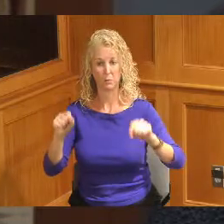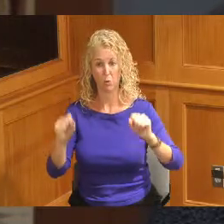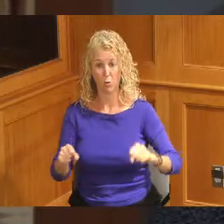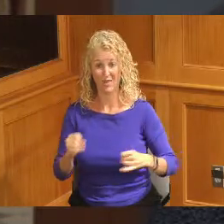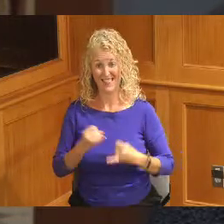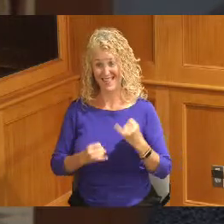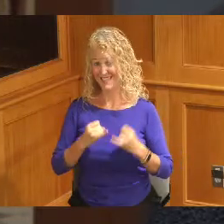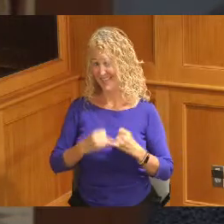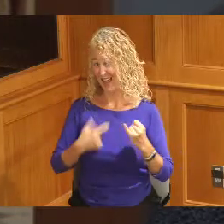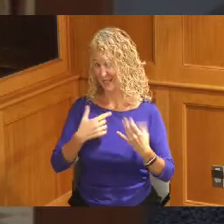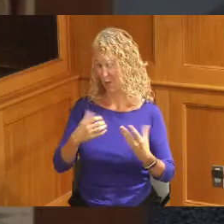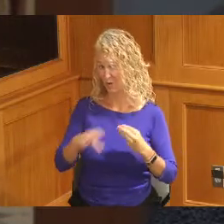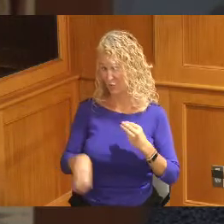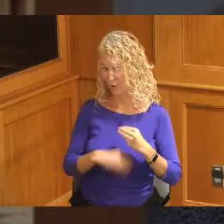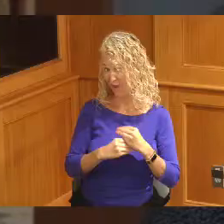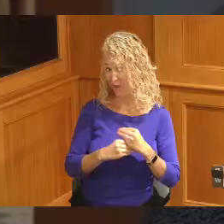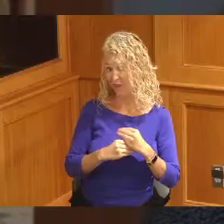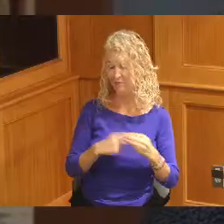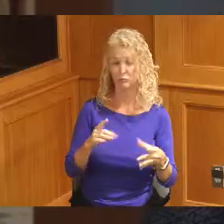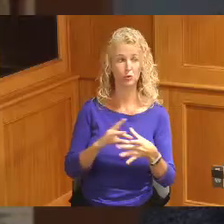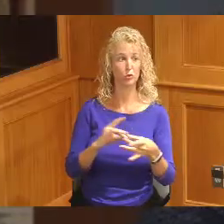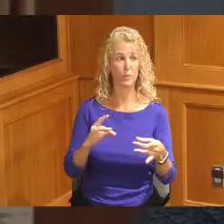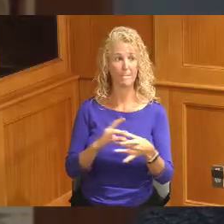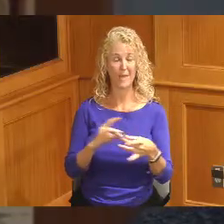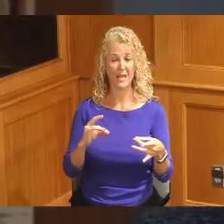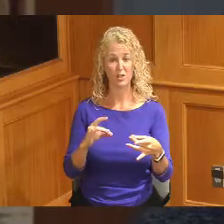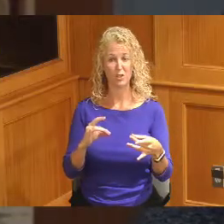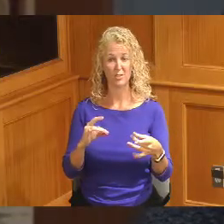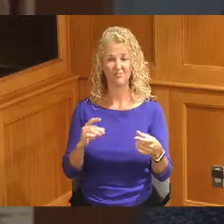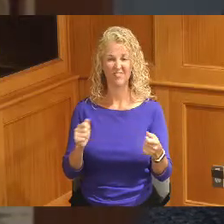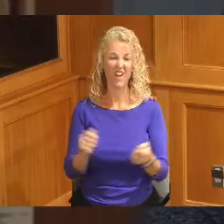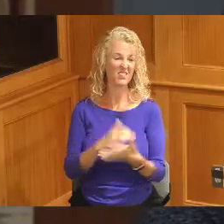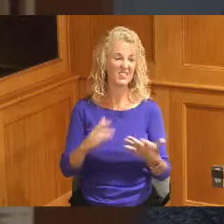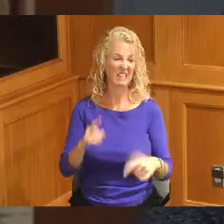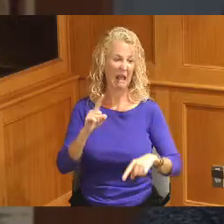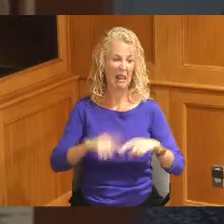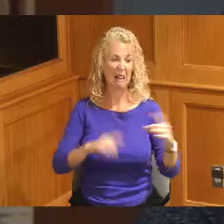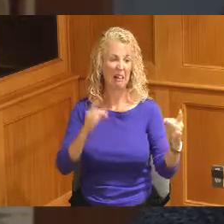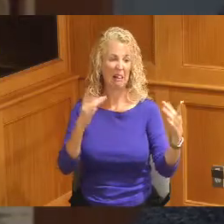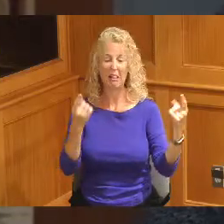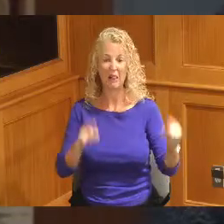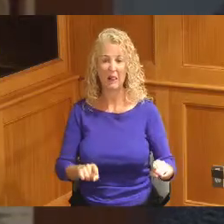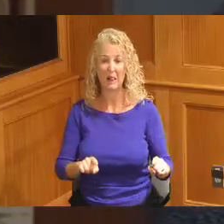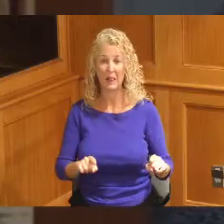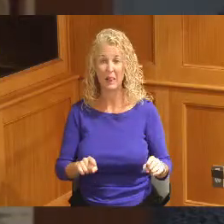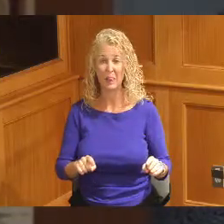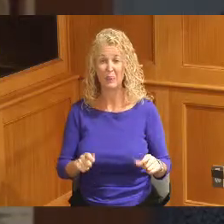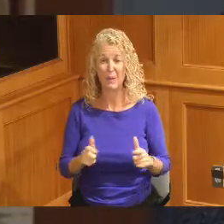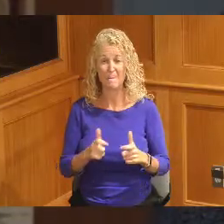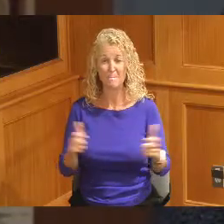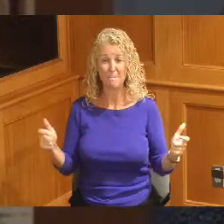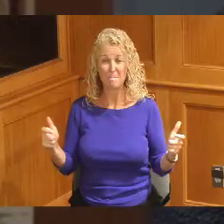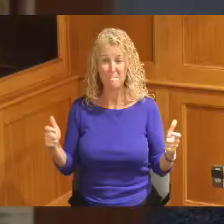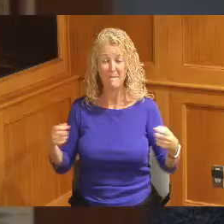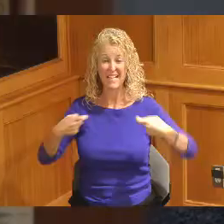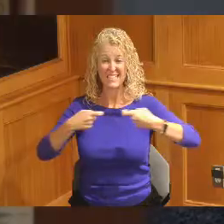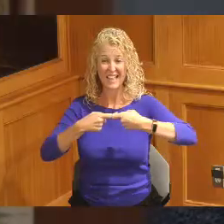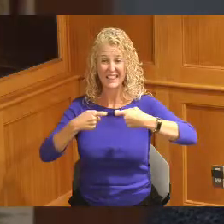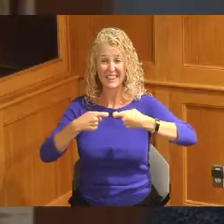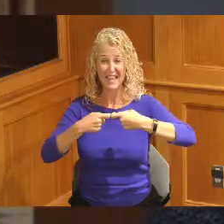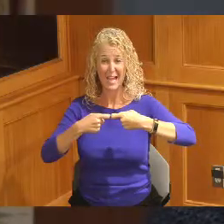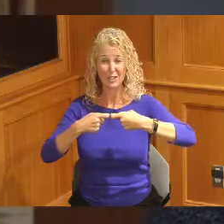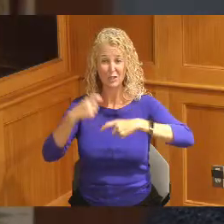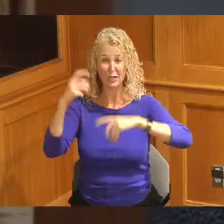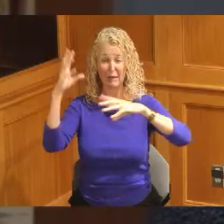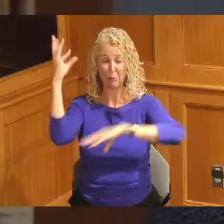then finally, I'll just add, when you talk about we don't think disasters could affect us, the largest power outage I think ever experienced by Hamilton County